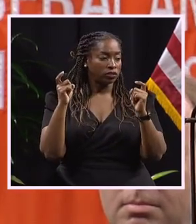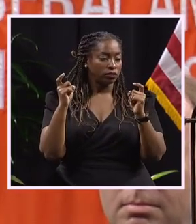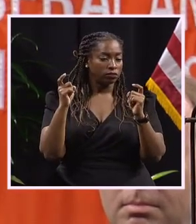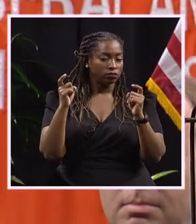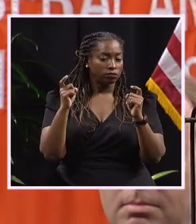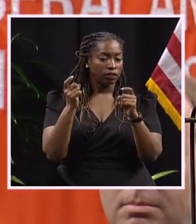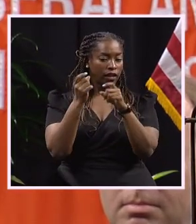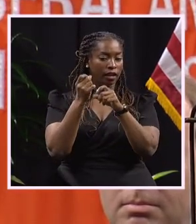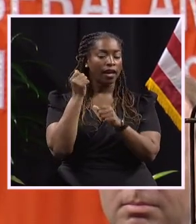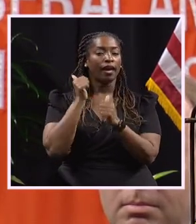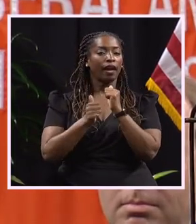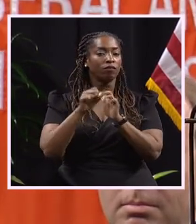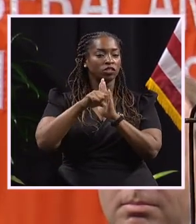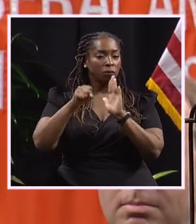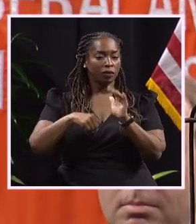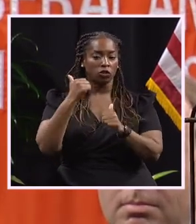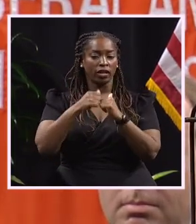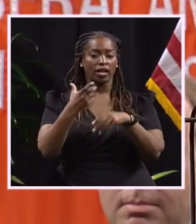receive stoles.